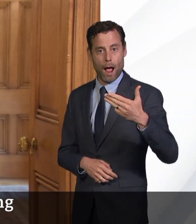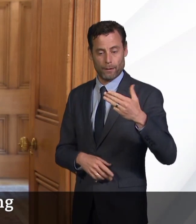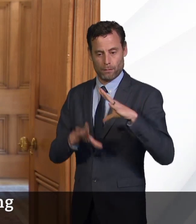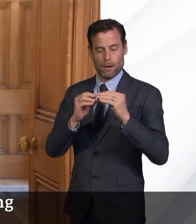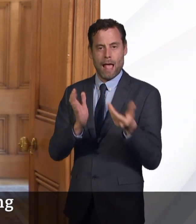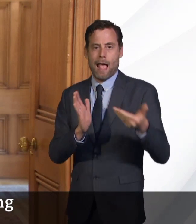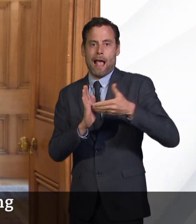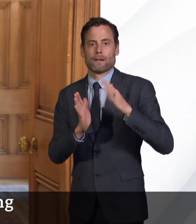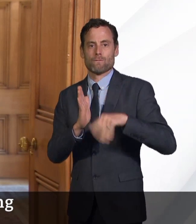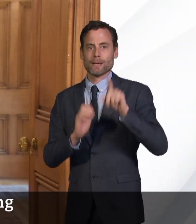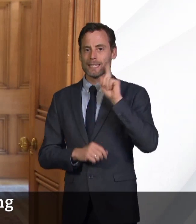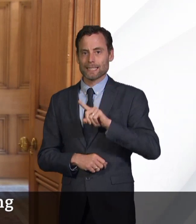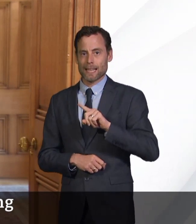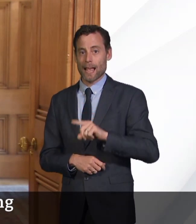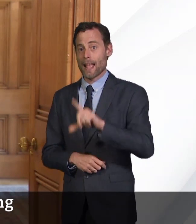yesterday.